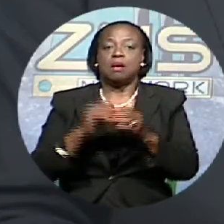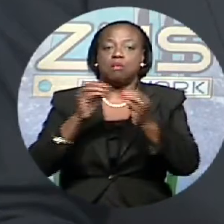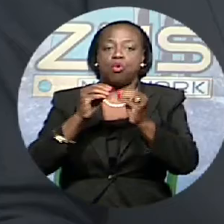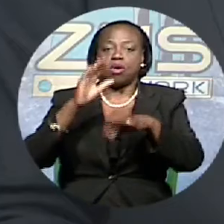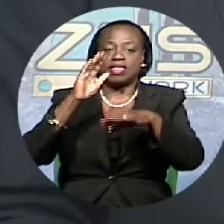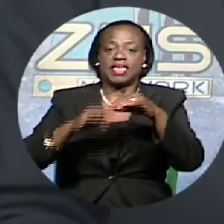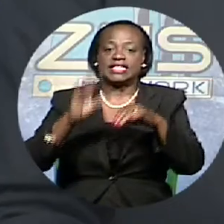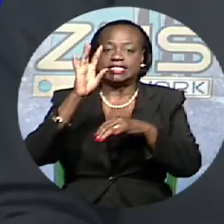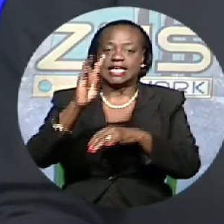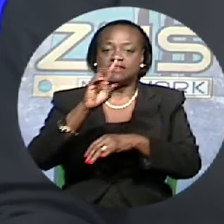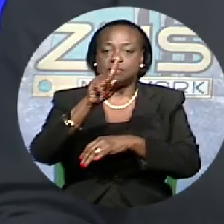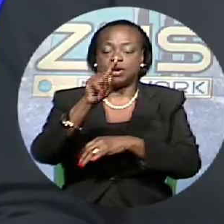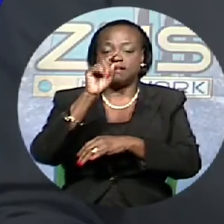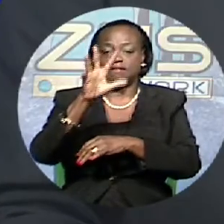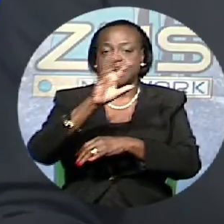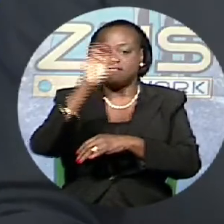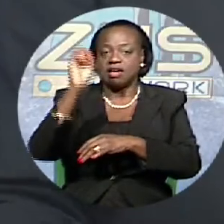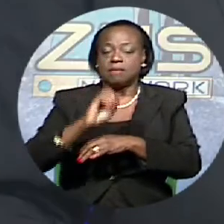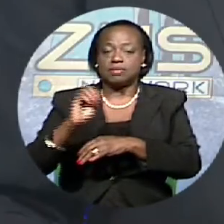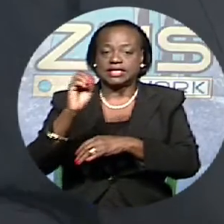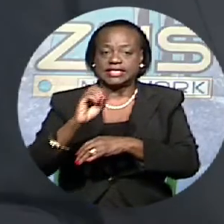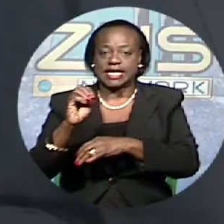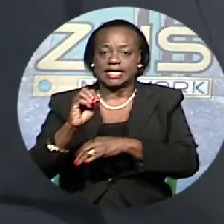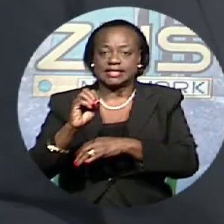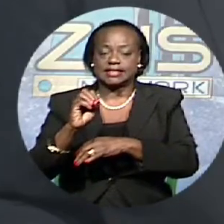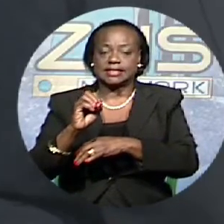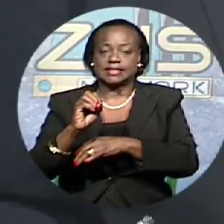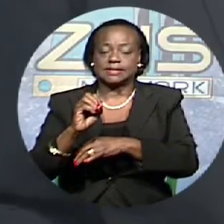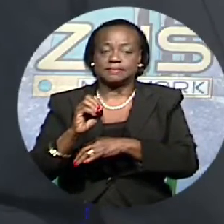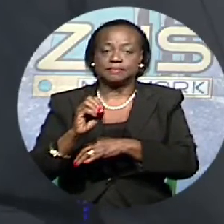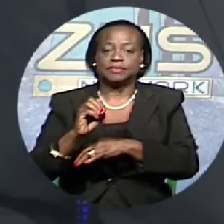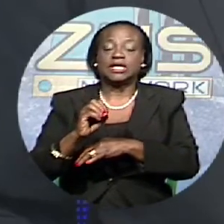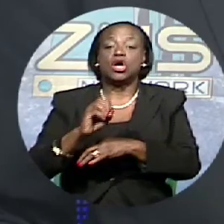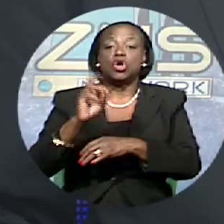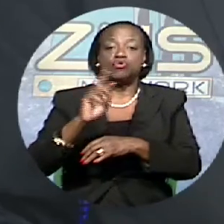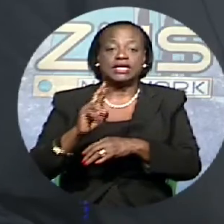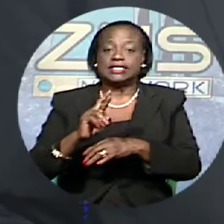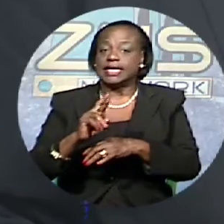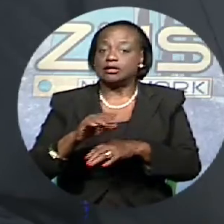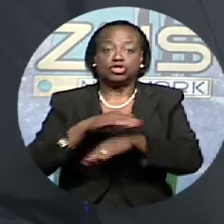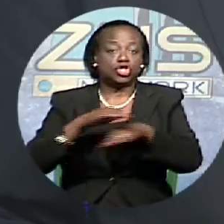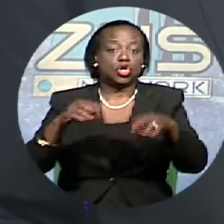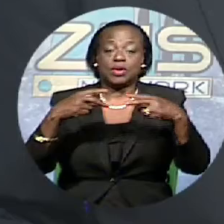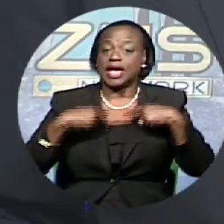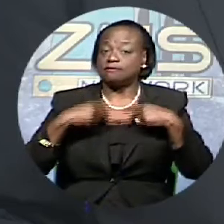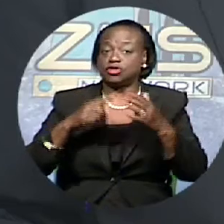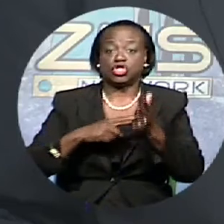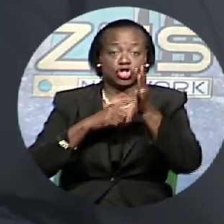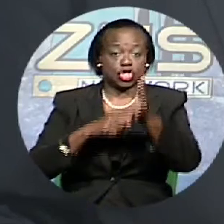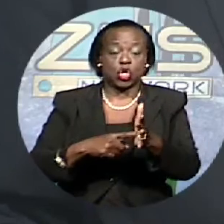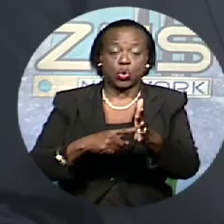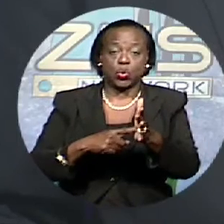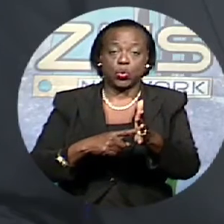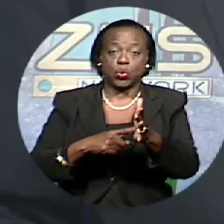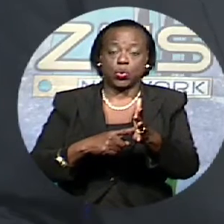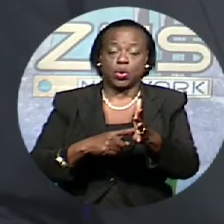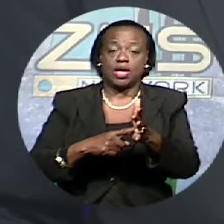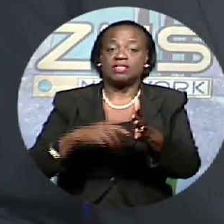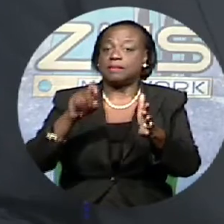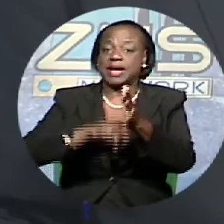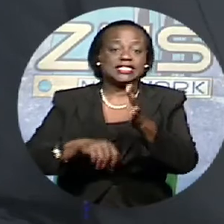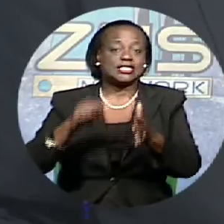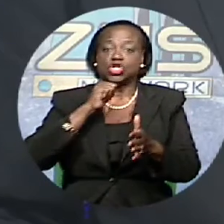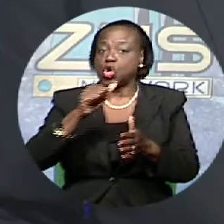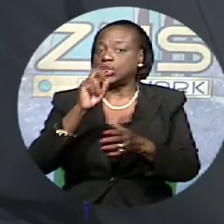7.5%. Now, retail businesses are not allowed to disclose as taxes charges that are not VAT. The department raises this caution in light of at least one